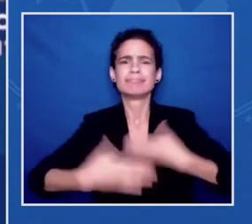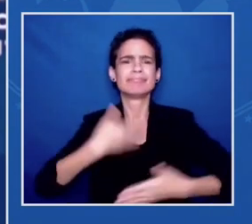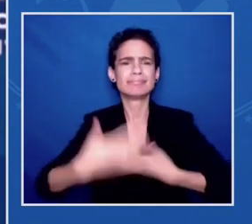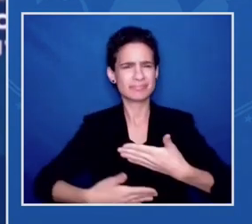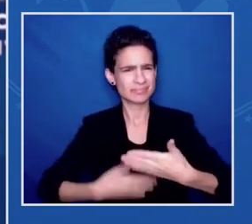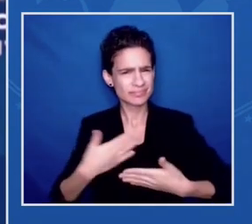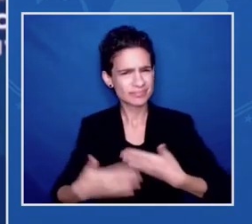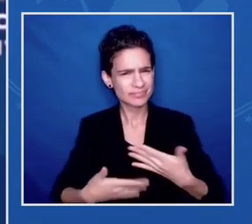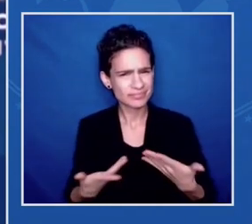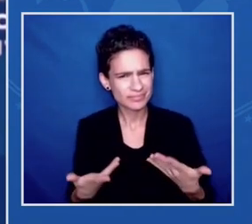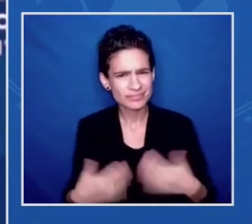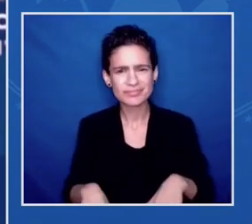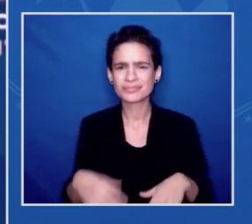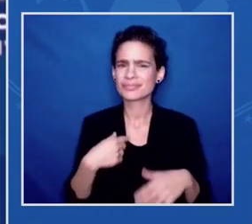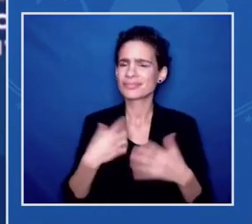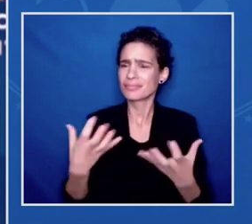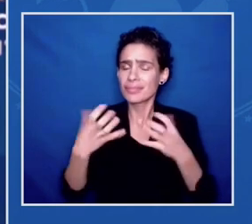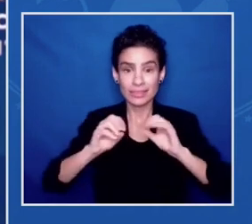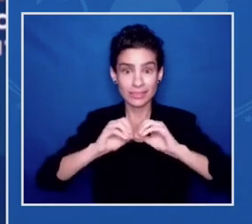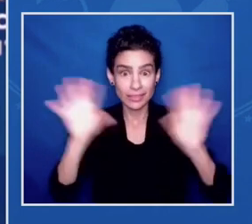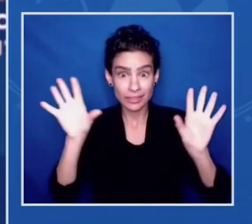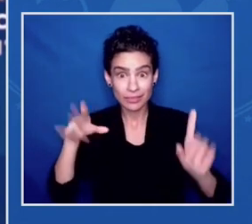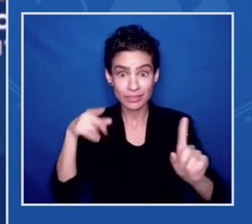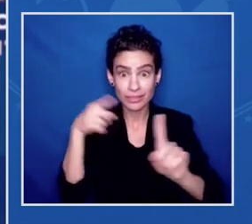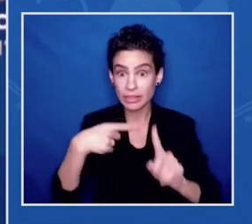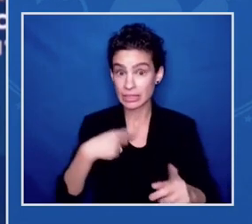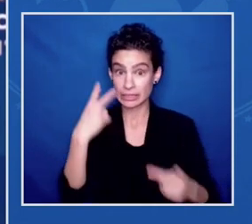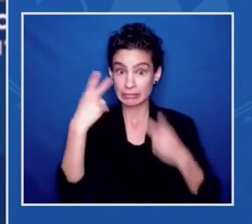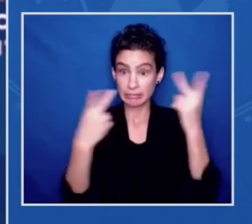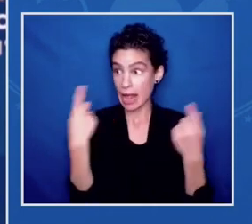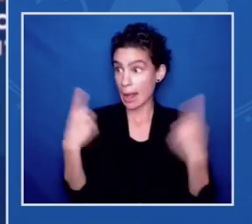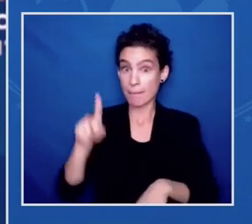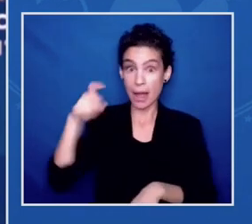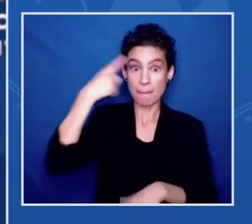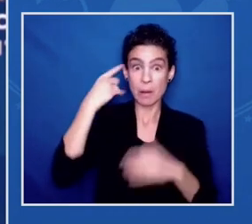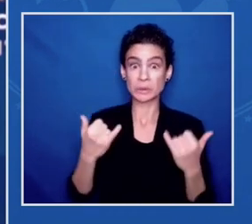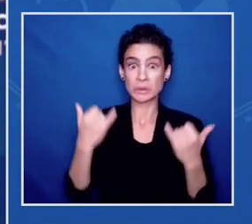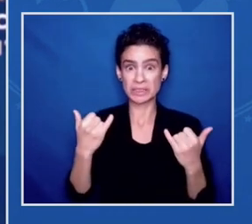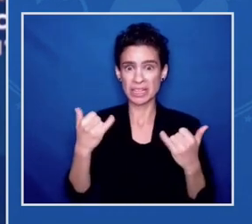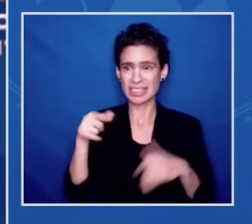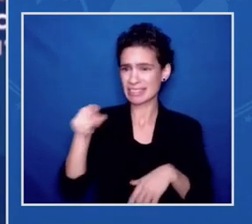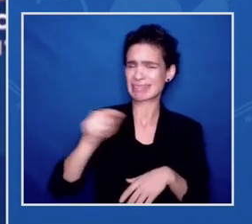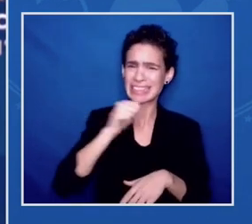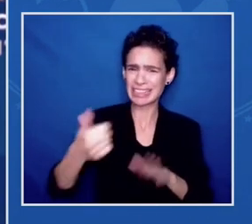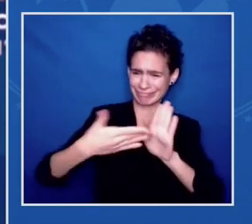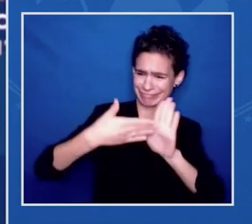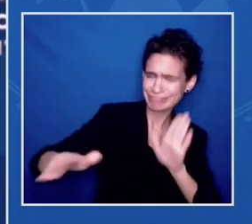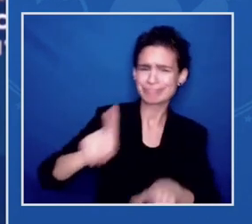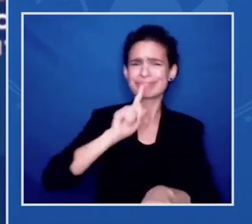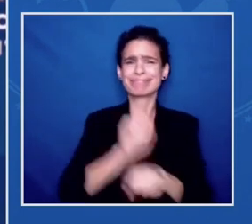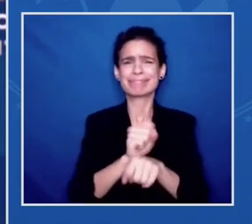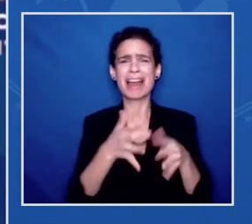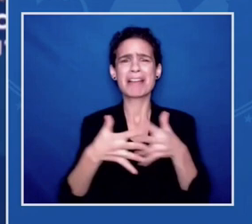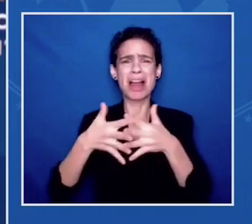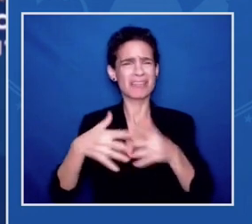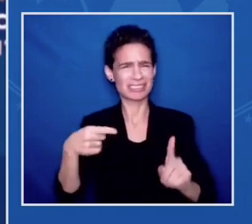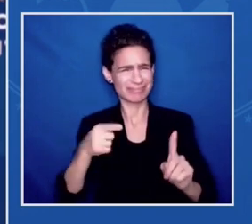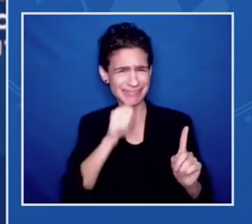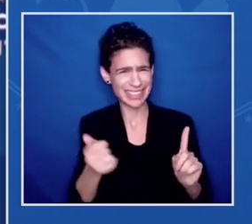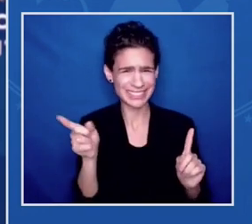Let me be very clear. The scenes of chaos at the Capitol do not reflect a true